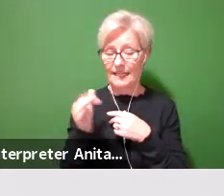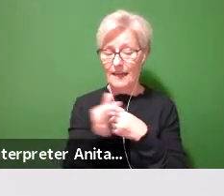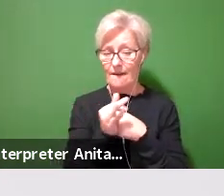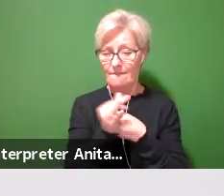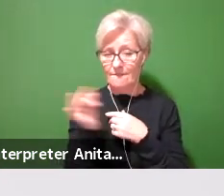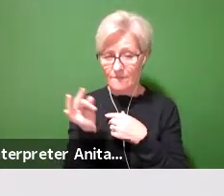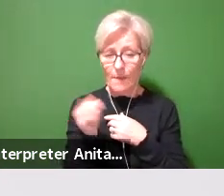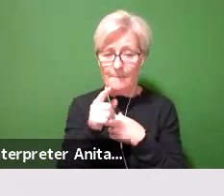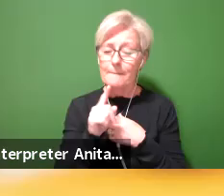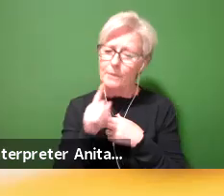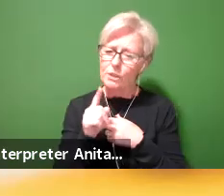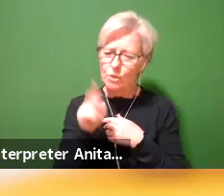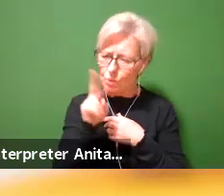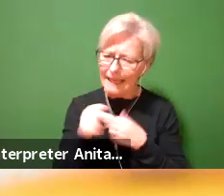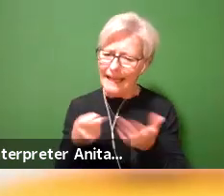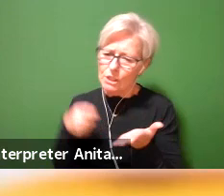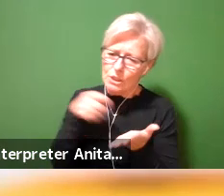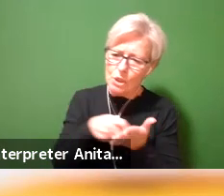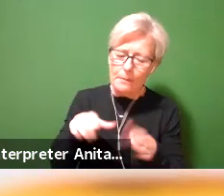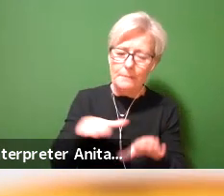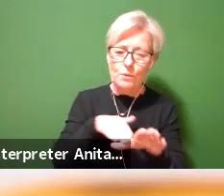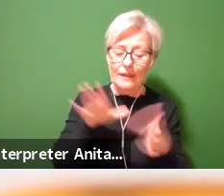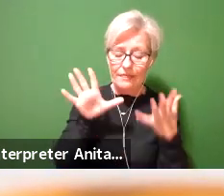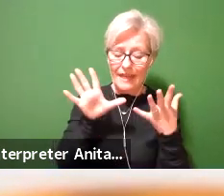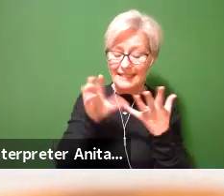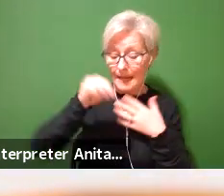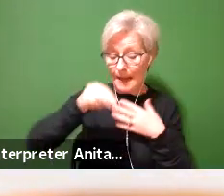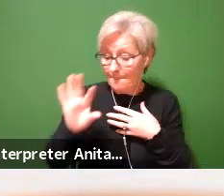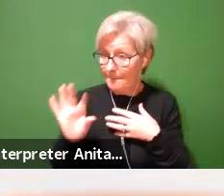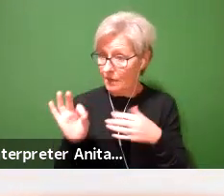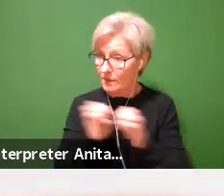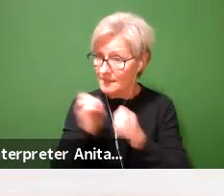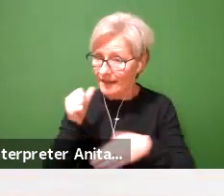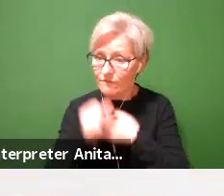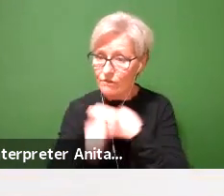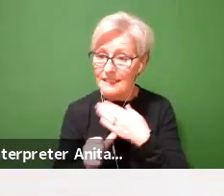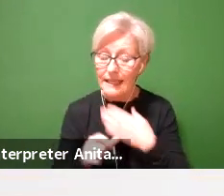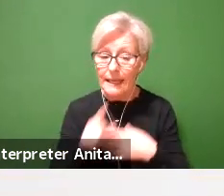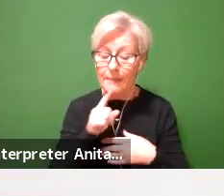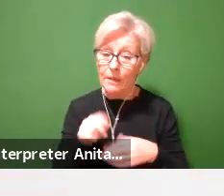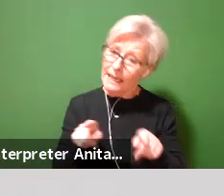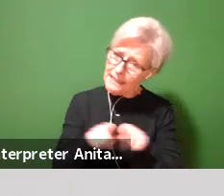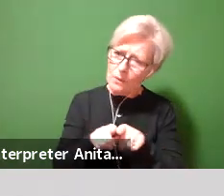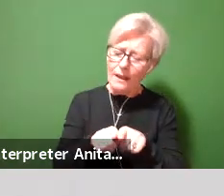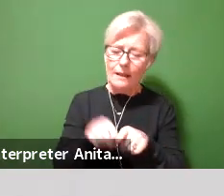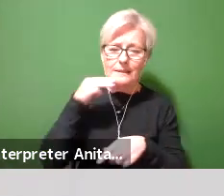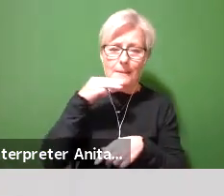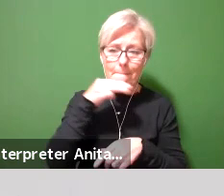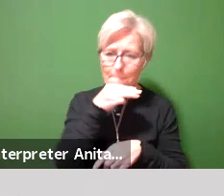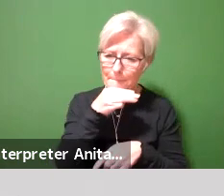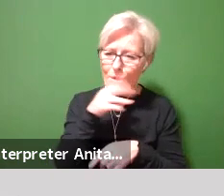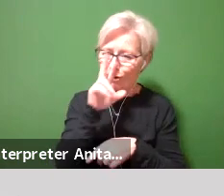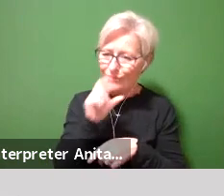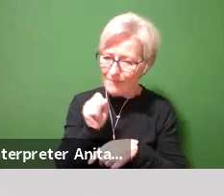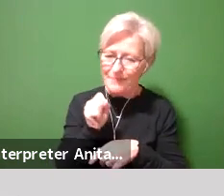especially during winter. All of this needs to be supported with weight-bearing exercise as well to protect our precious bones.